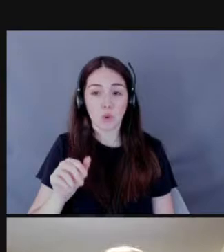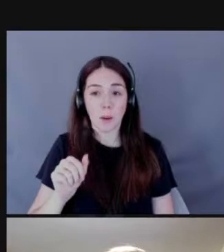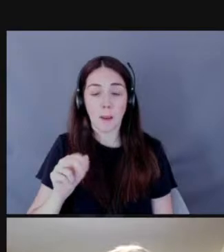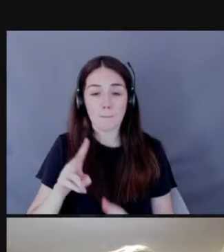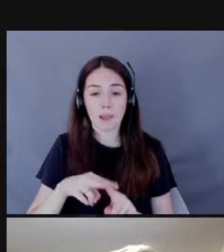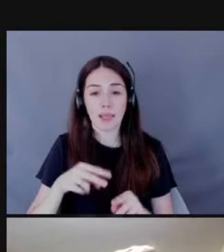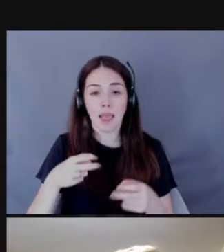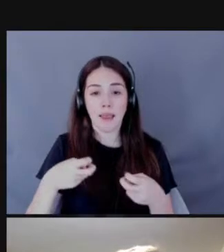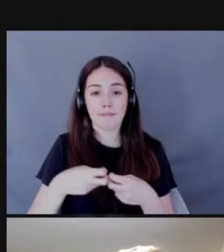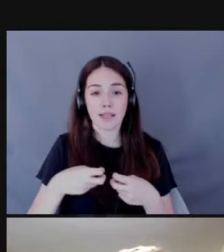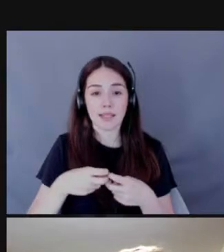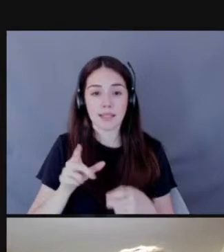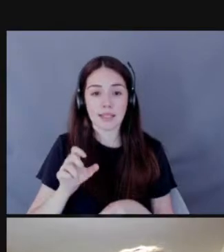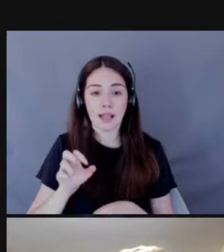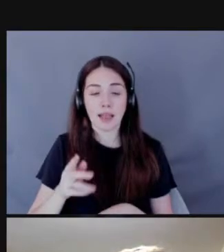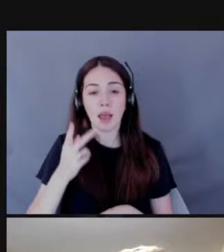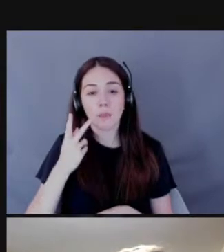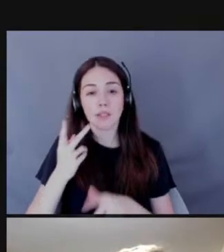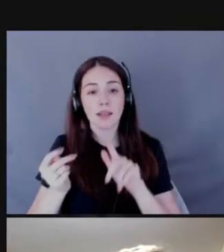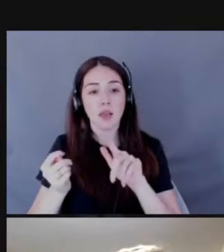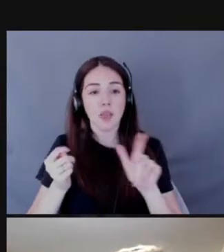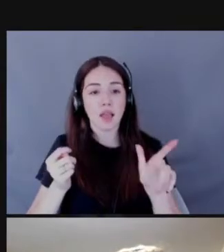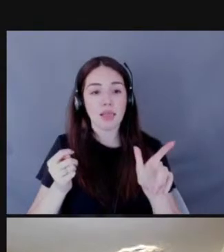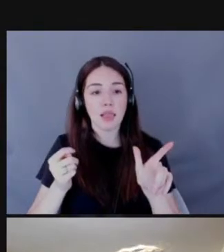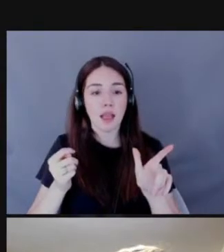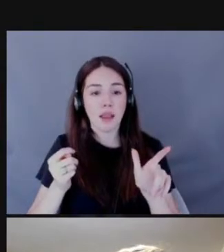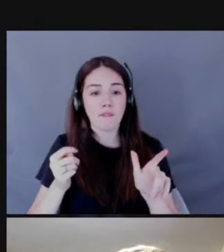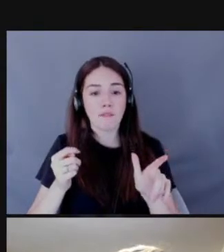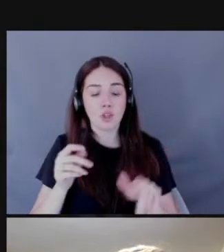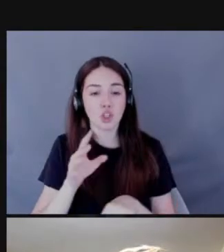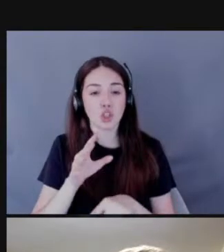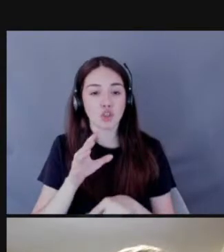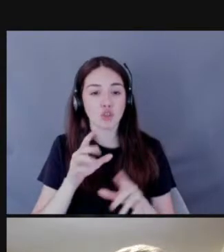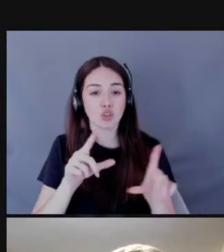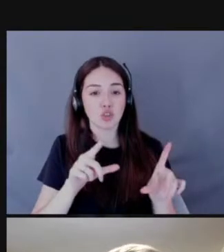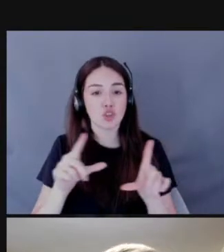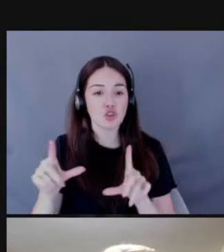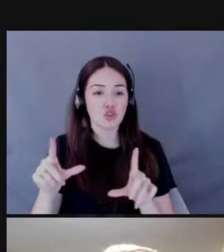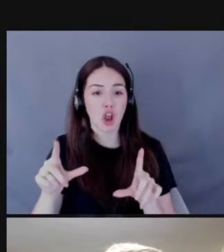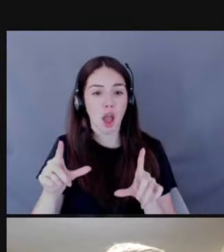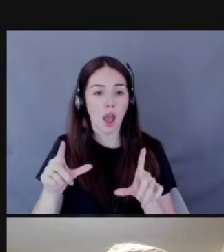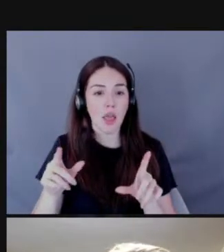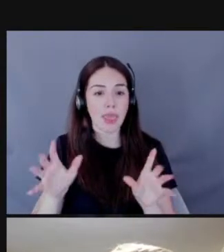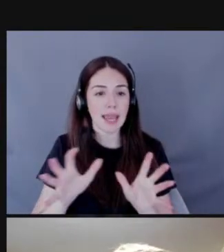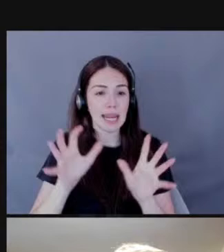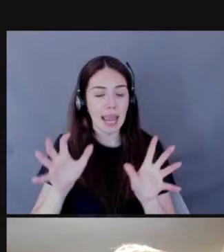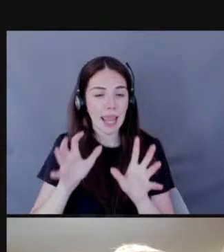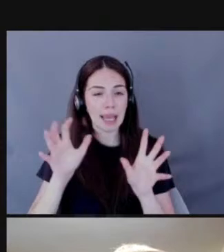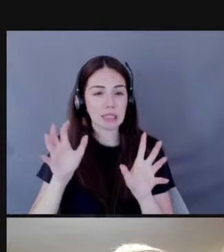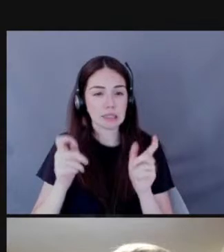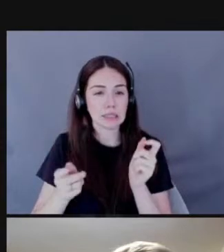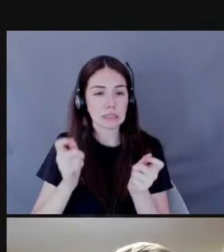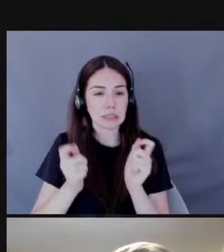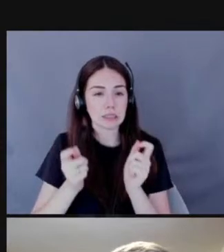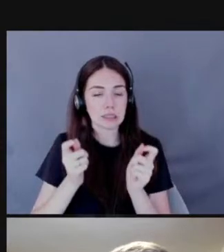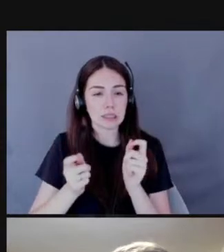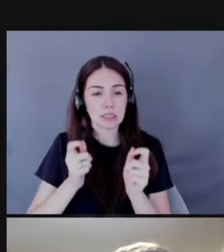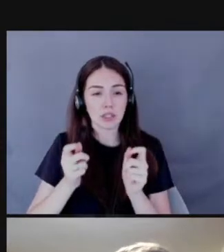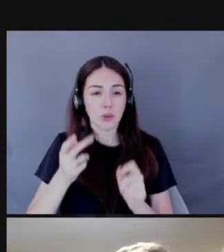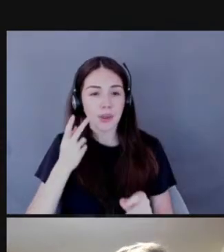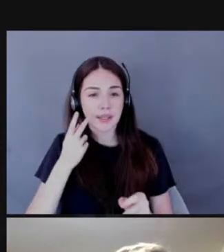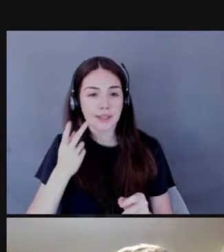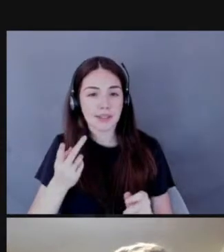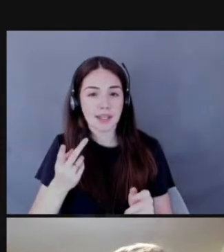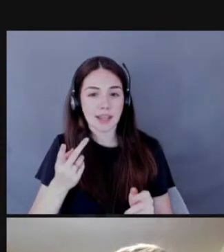You can see on the left there, there's a shot from the video that was enhanced. And you can sort of see, well, as you see